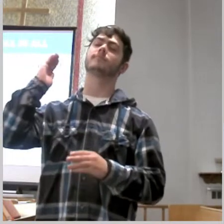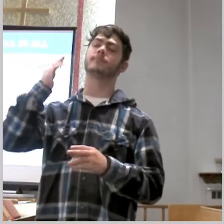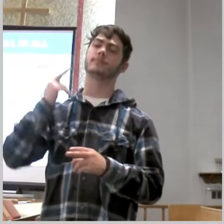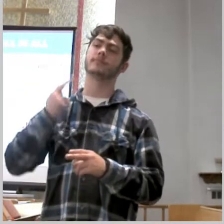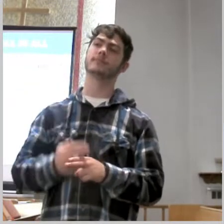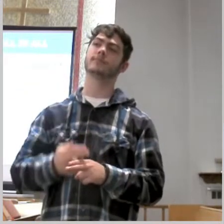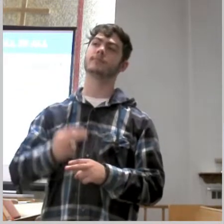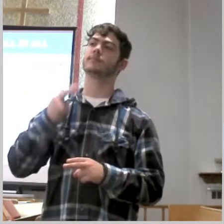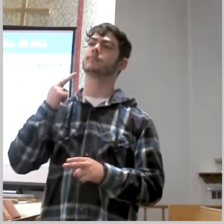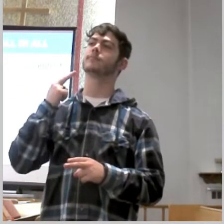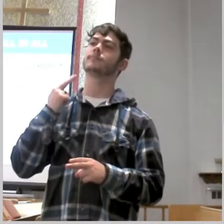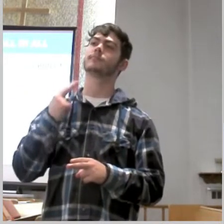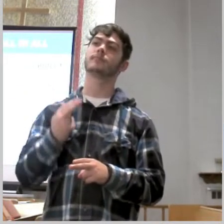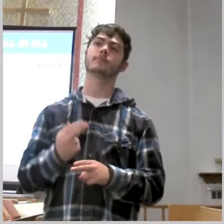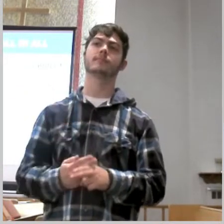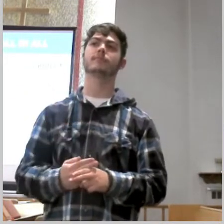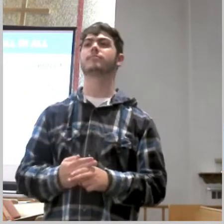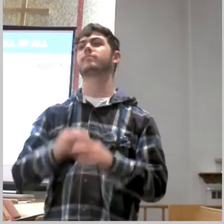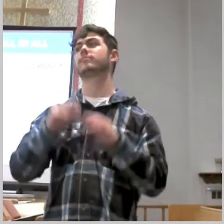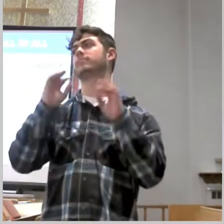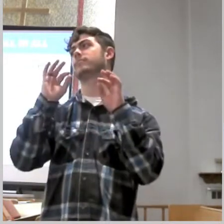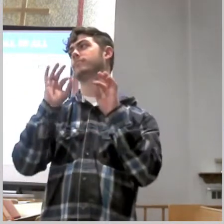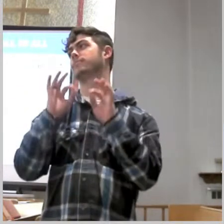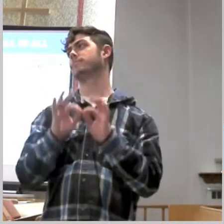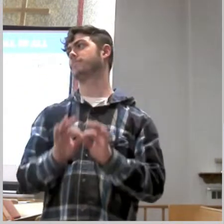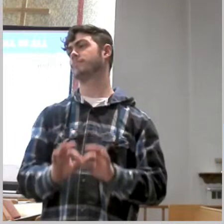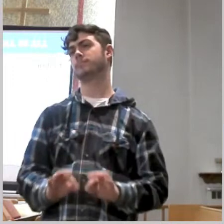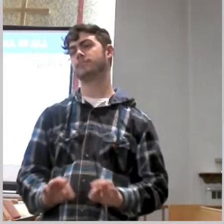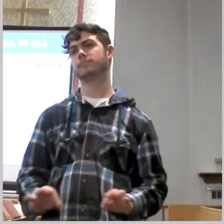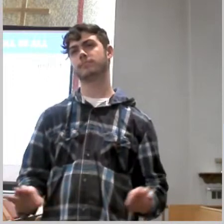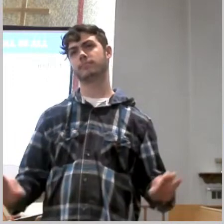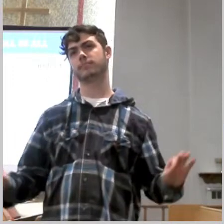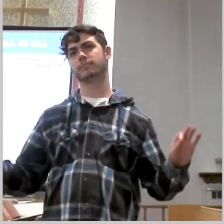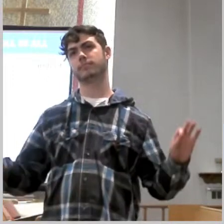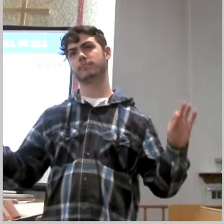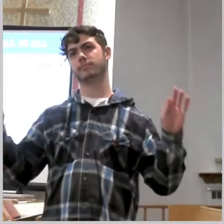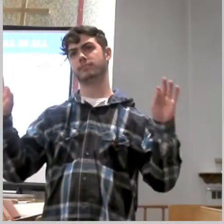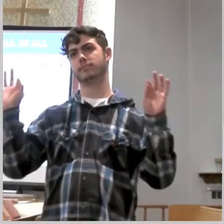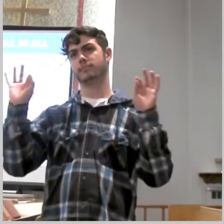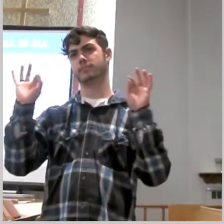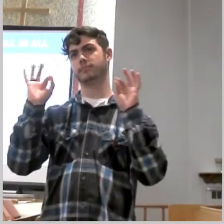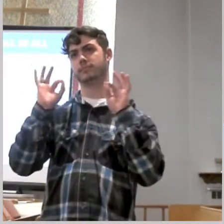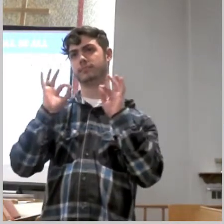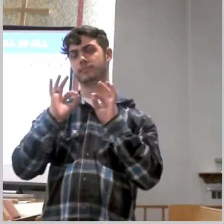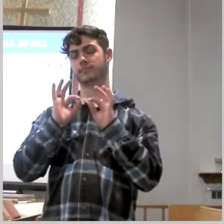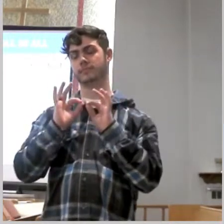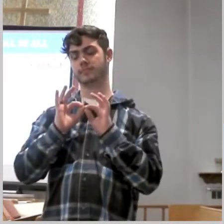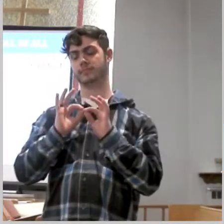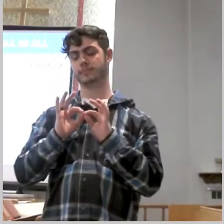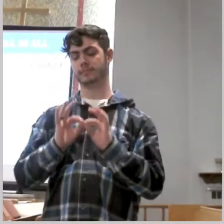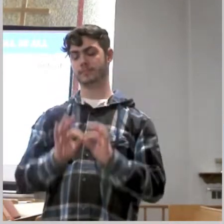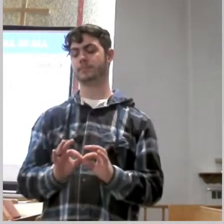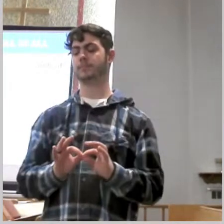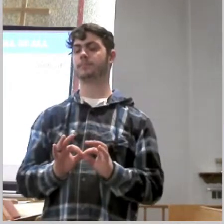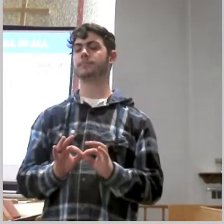name. Worthy is your